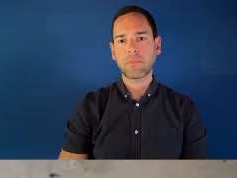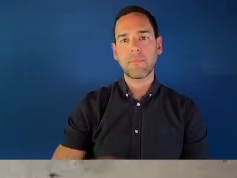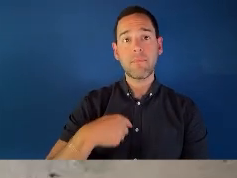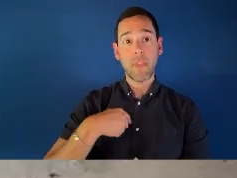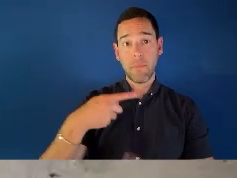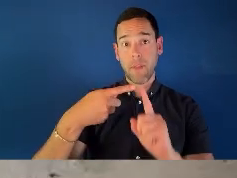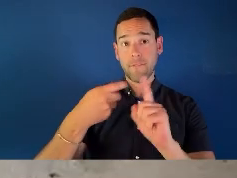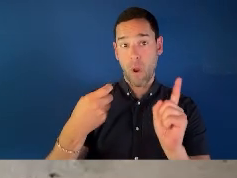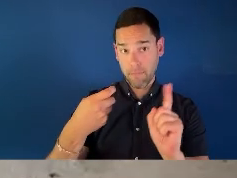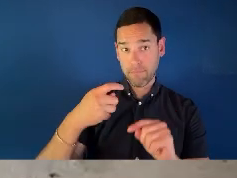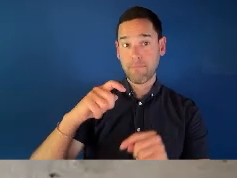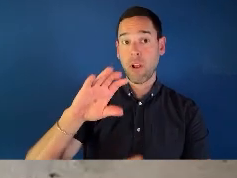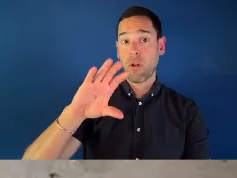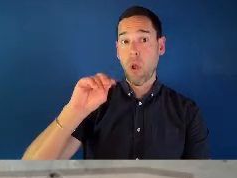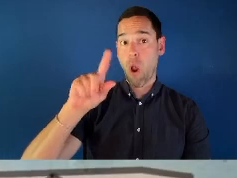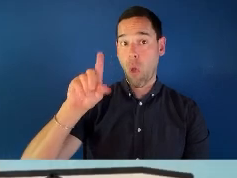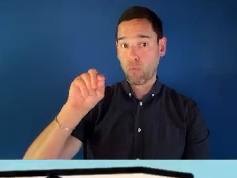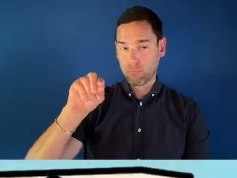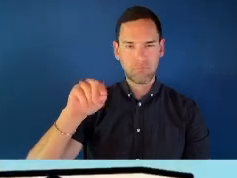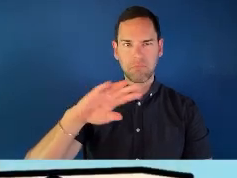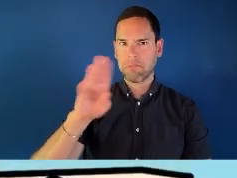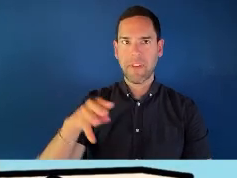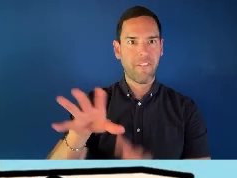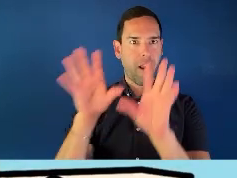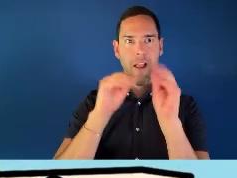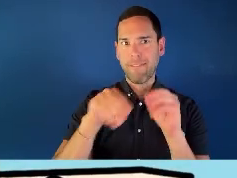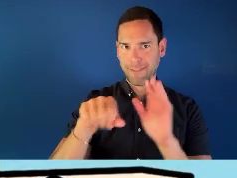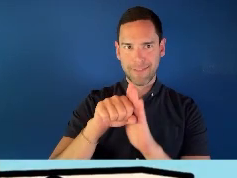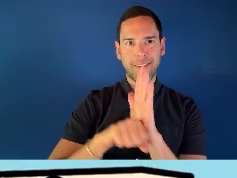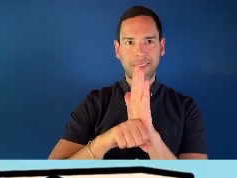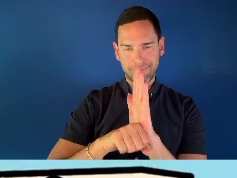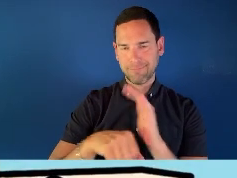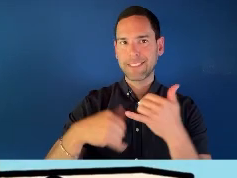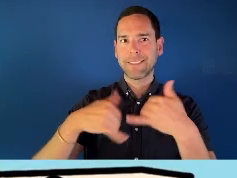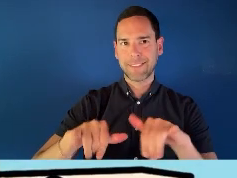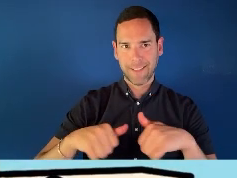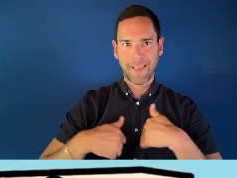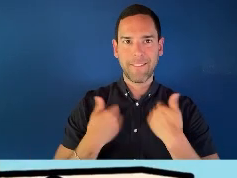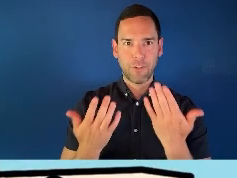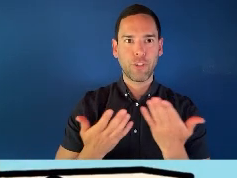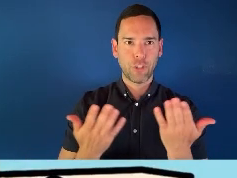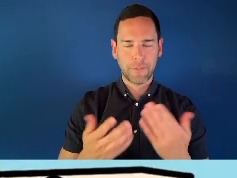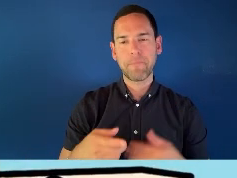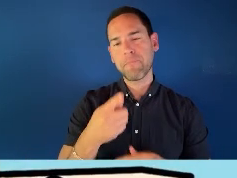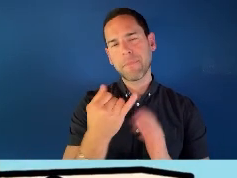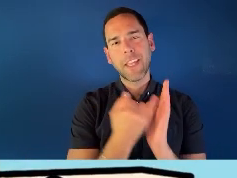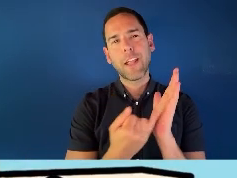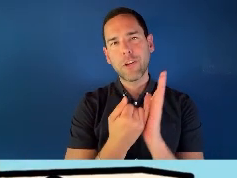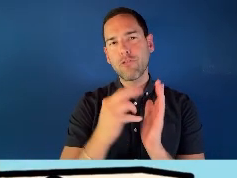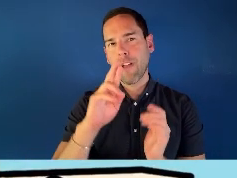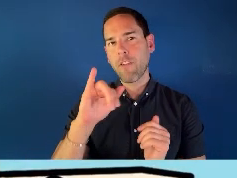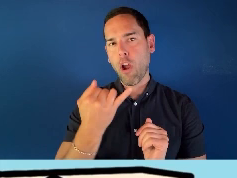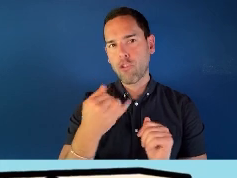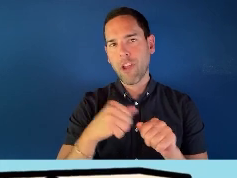And I go to the University of Denver, and I'm a second year there.